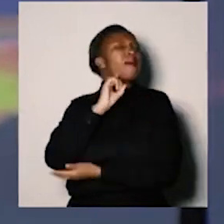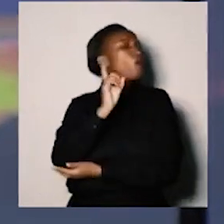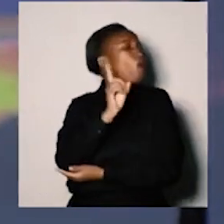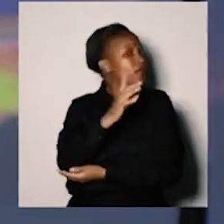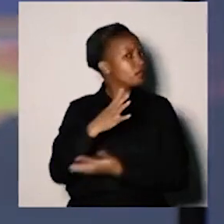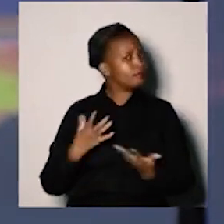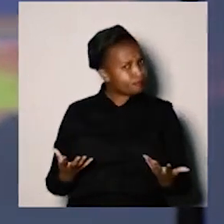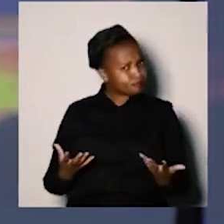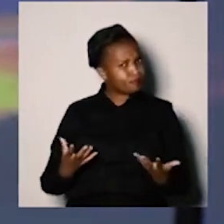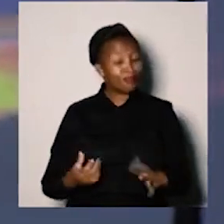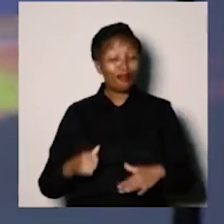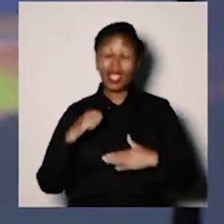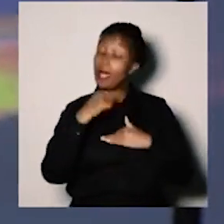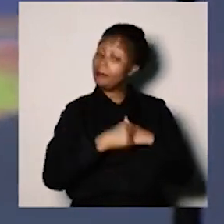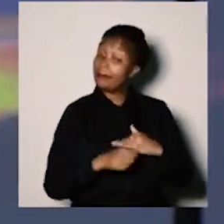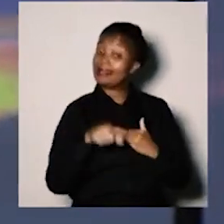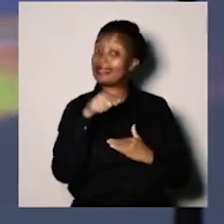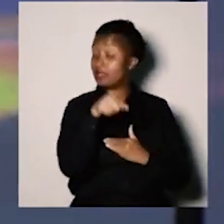Because this month,